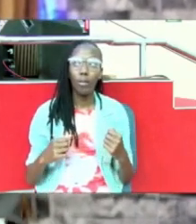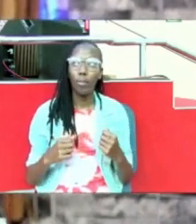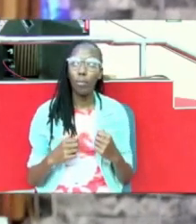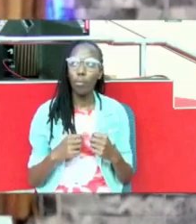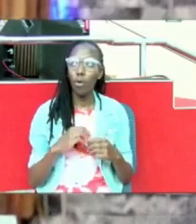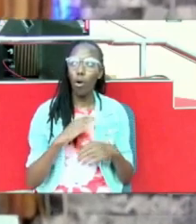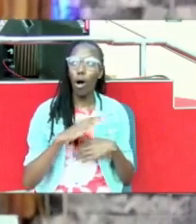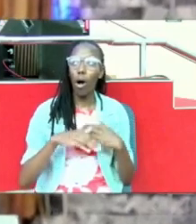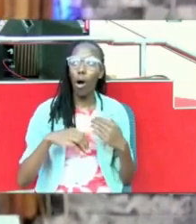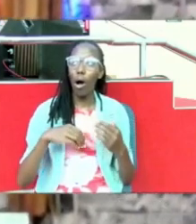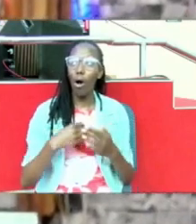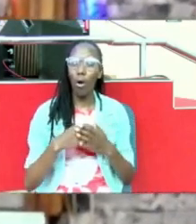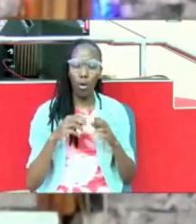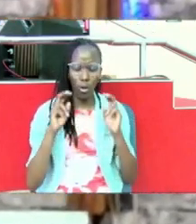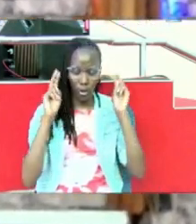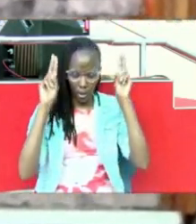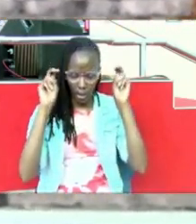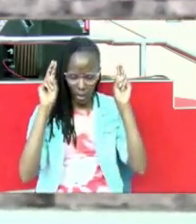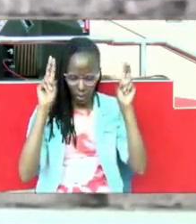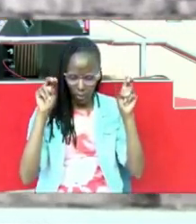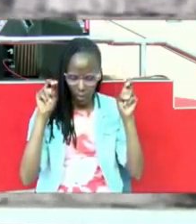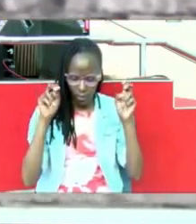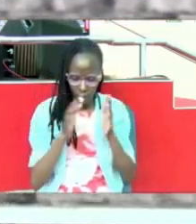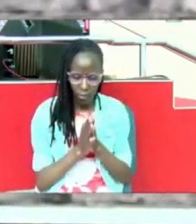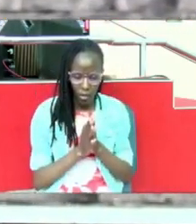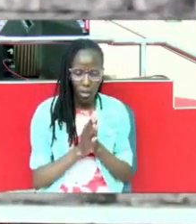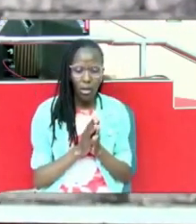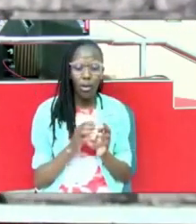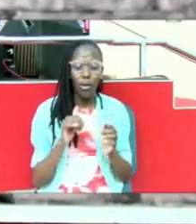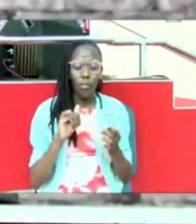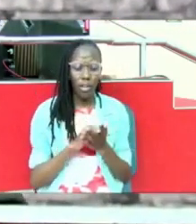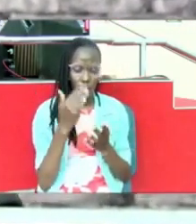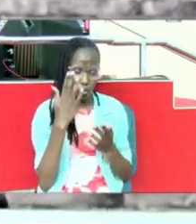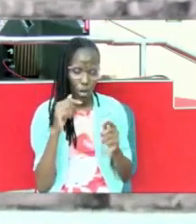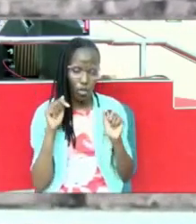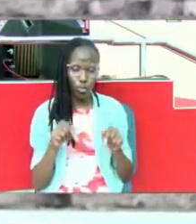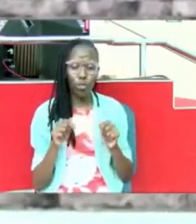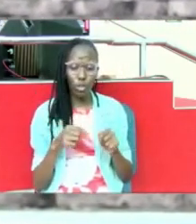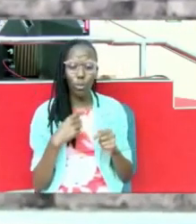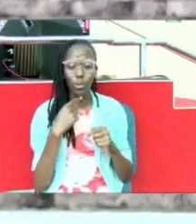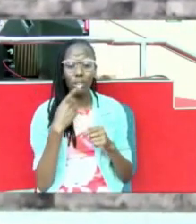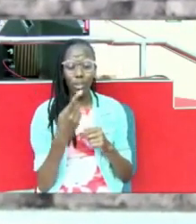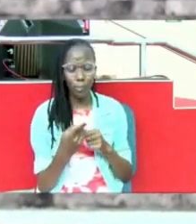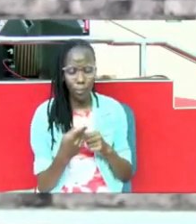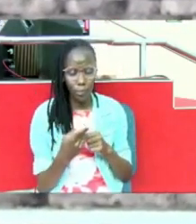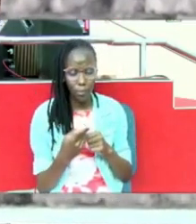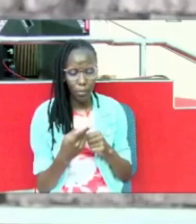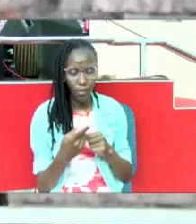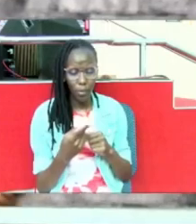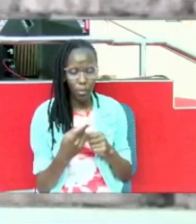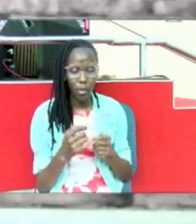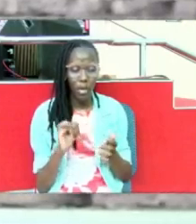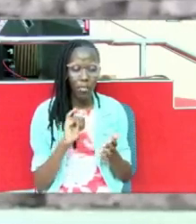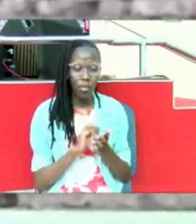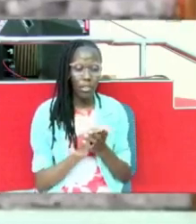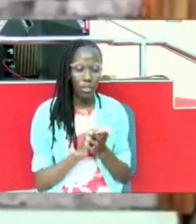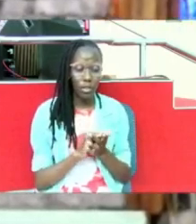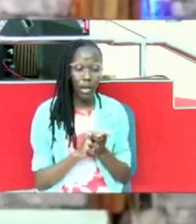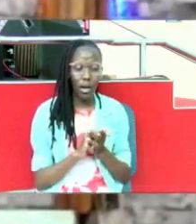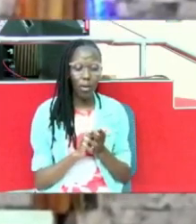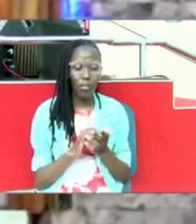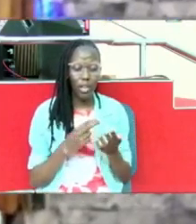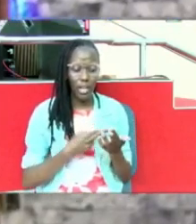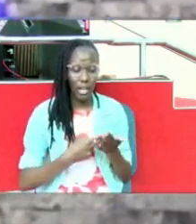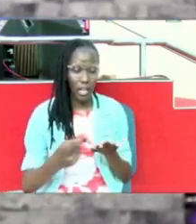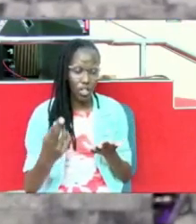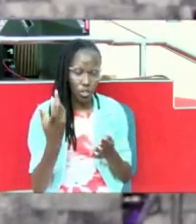adui zetu. And that's why today we can confess and declare. Na ndio leo tunaweza shuhudia na kutangaza. That we are the righteous of God. Na sisi